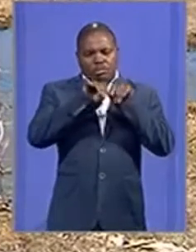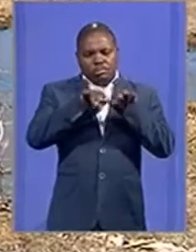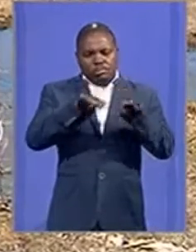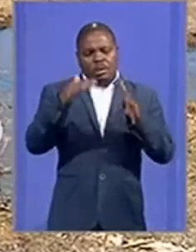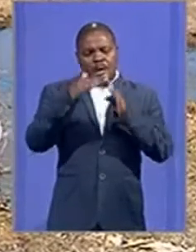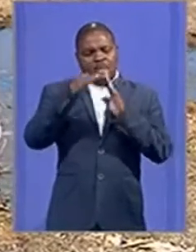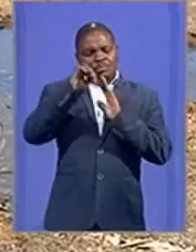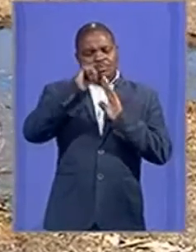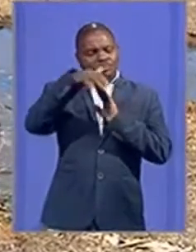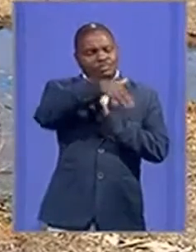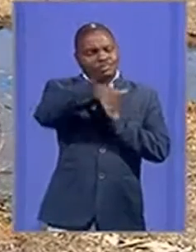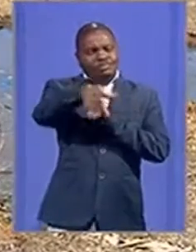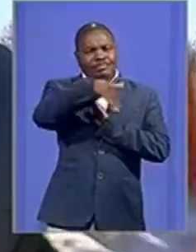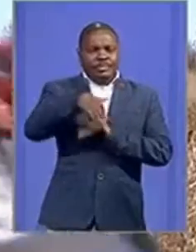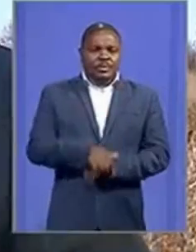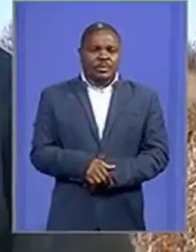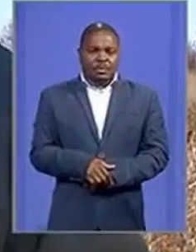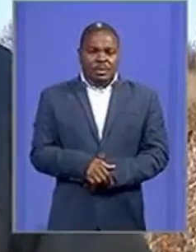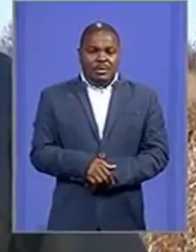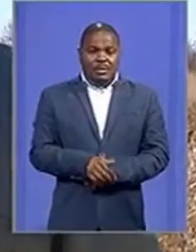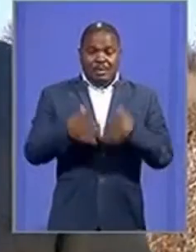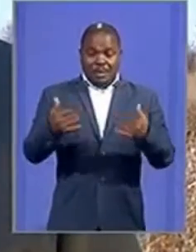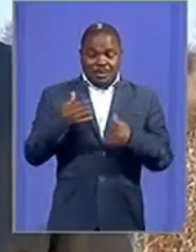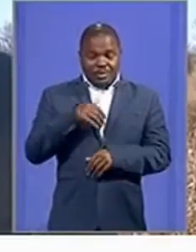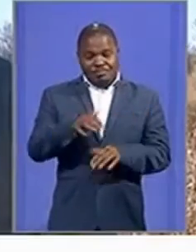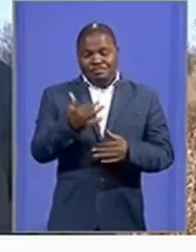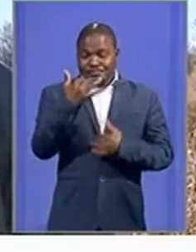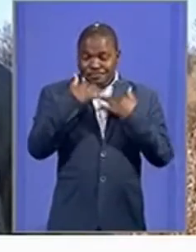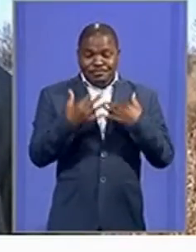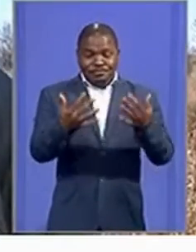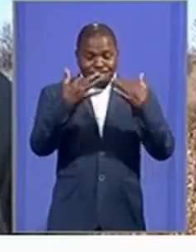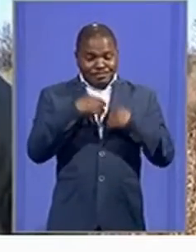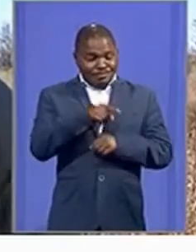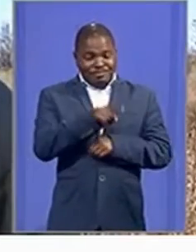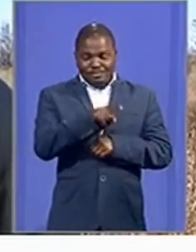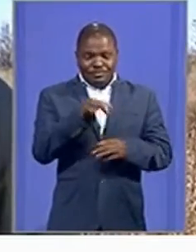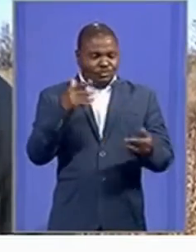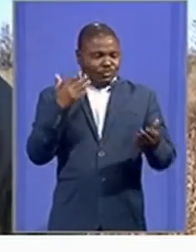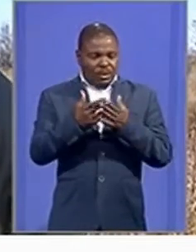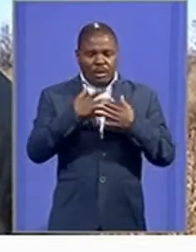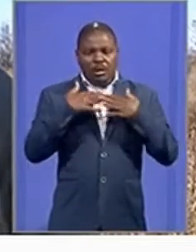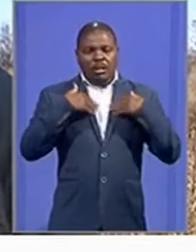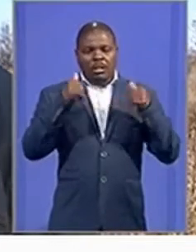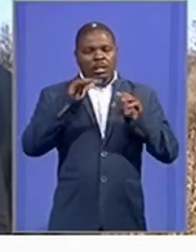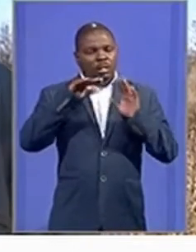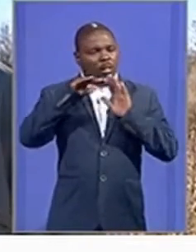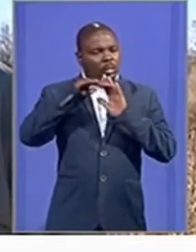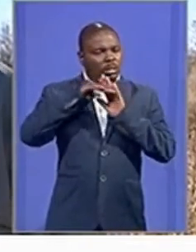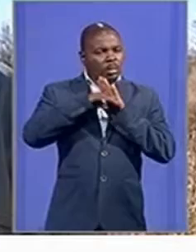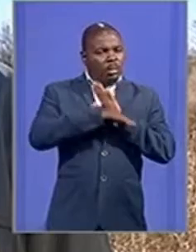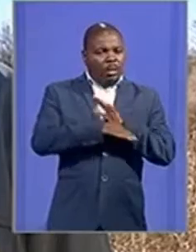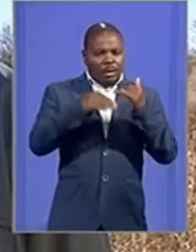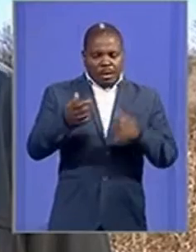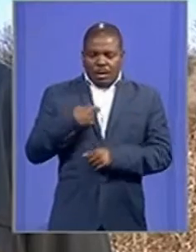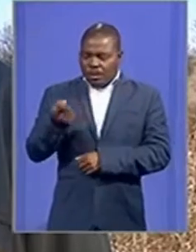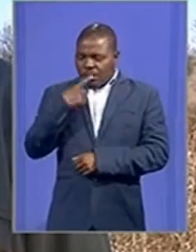ya gagwe. I'm breathing all this that is now affecting my health to a point whereby I'm now on a chronic